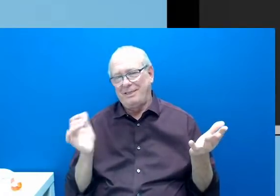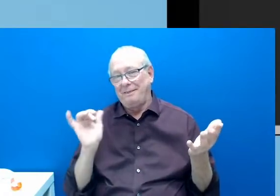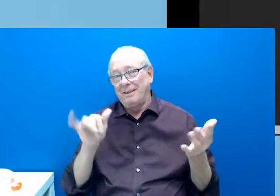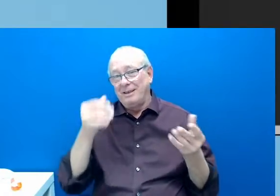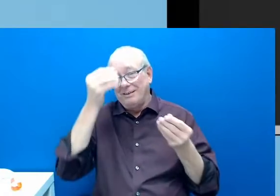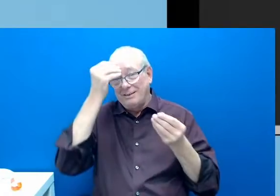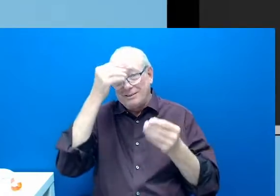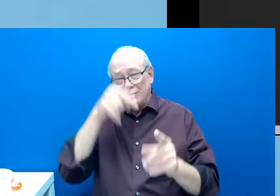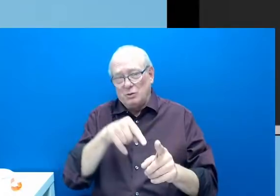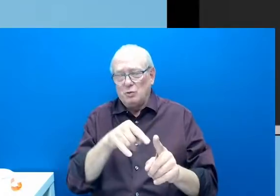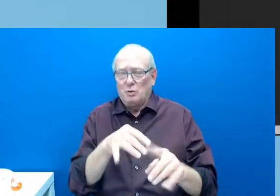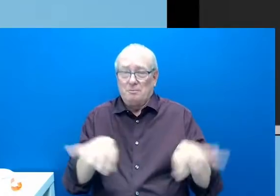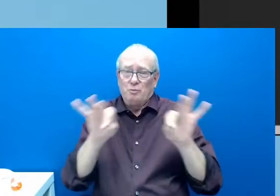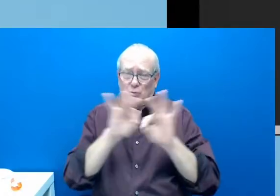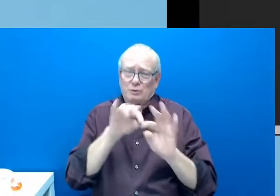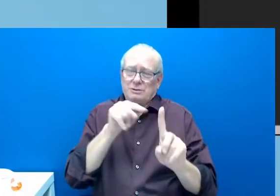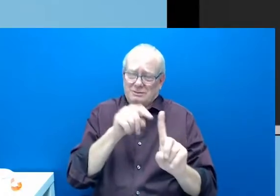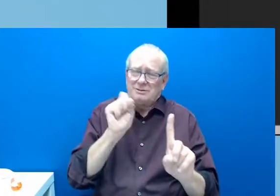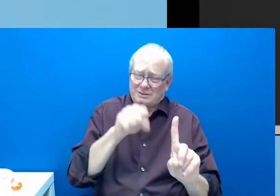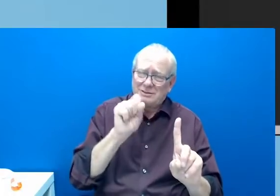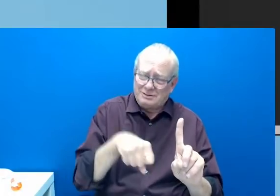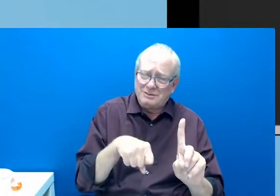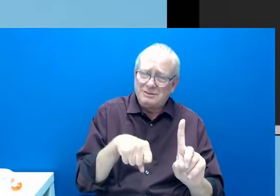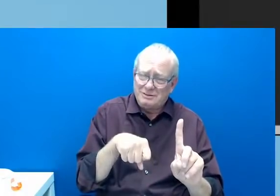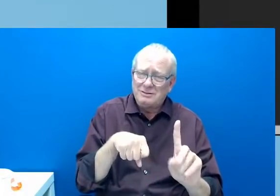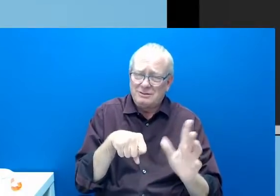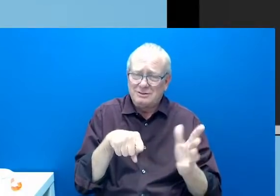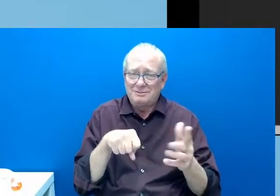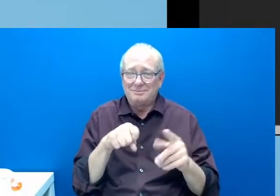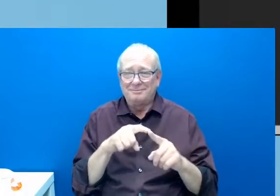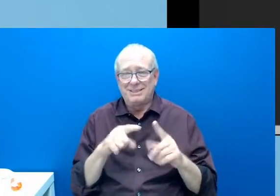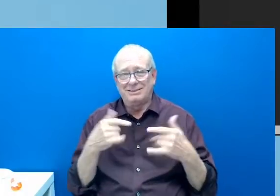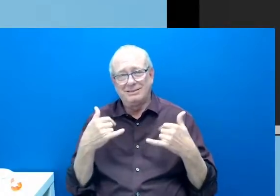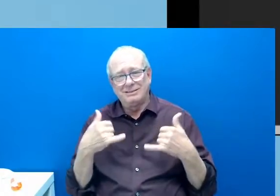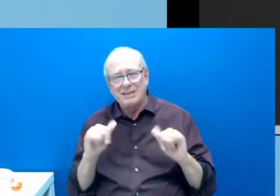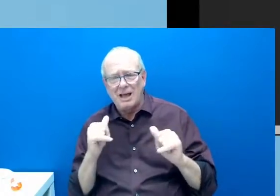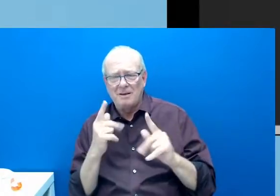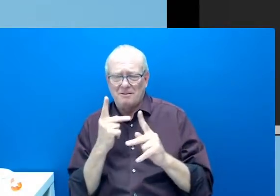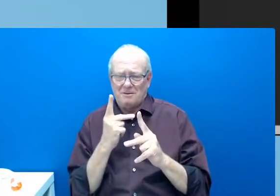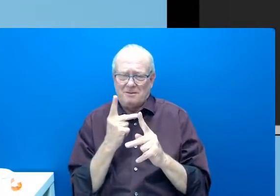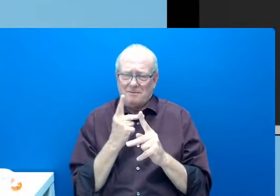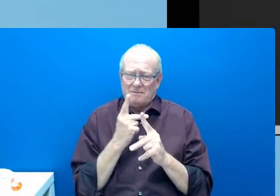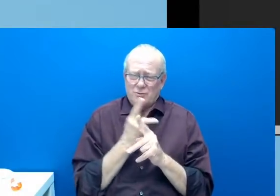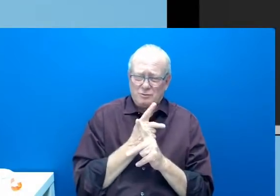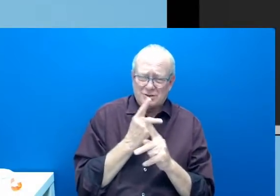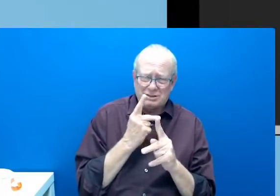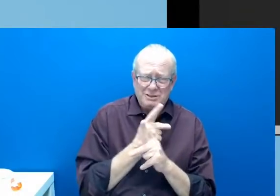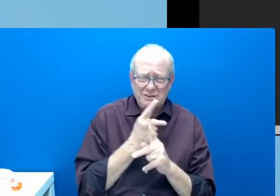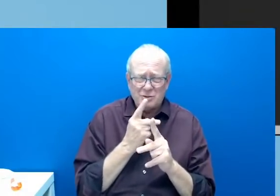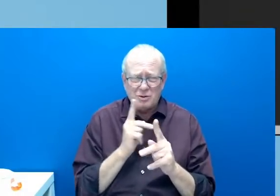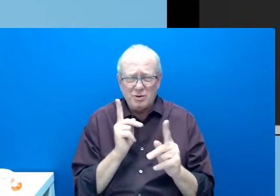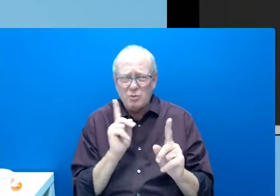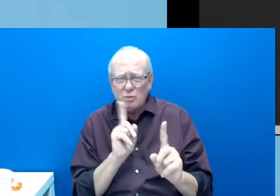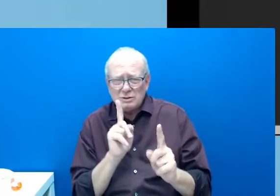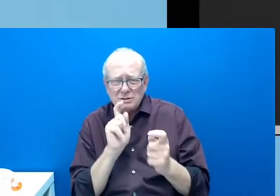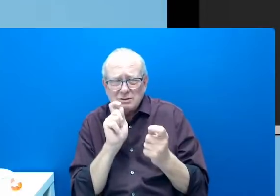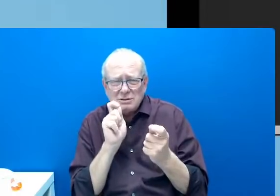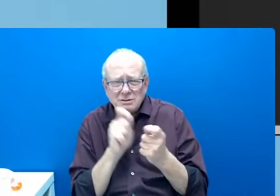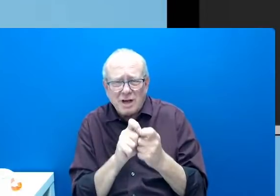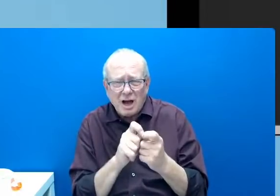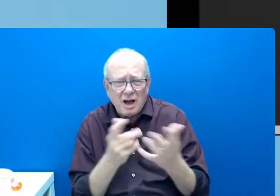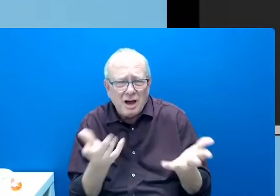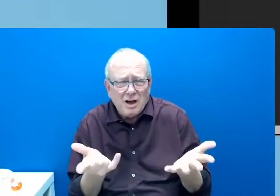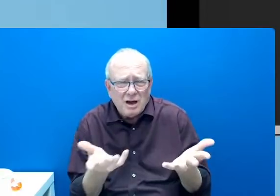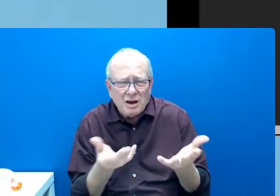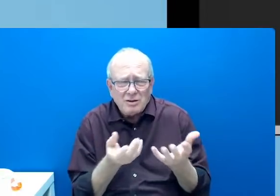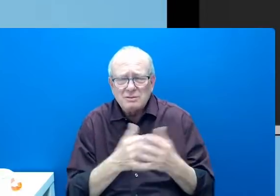information is equally as important, but yet we're still working on ways to figure out how that is, and also what